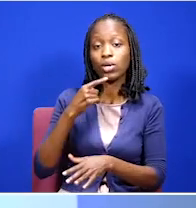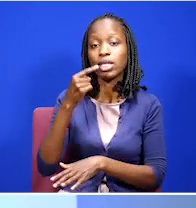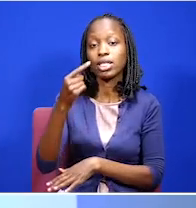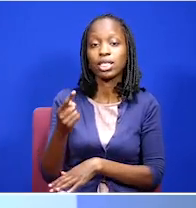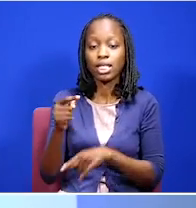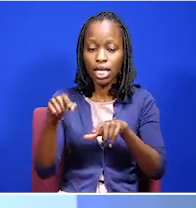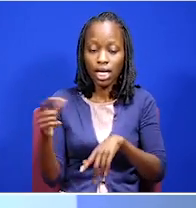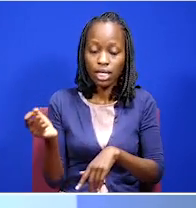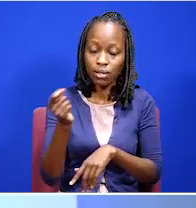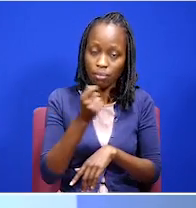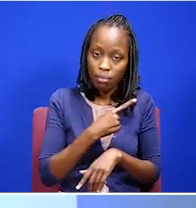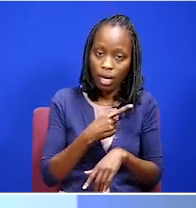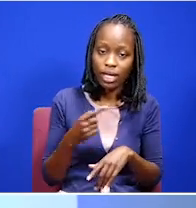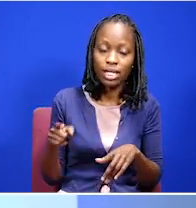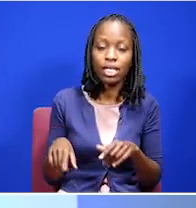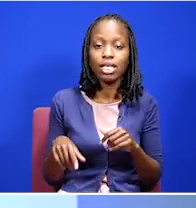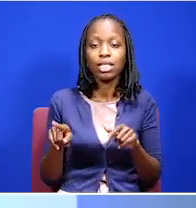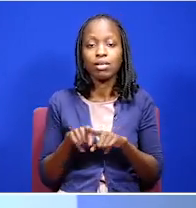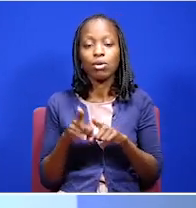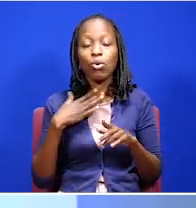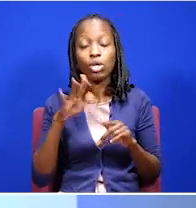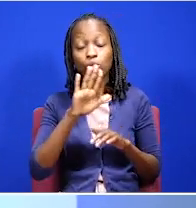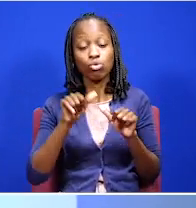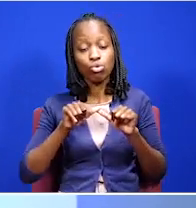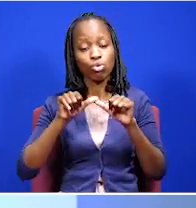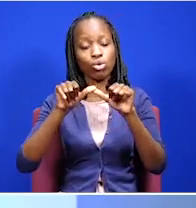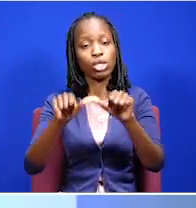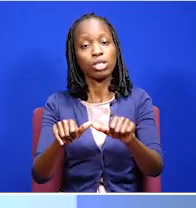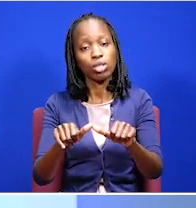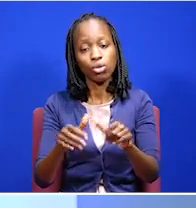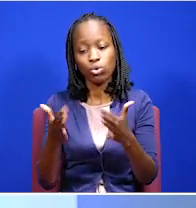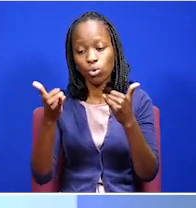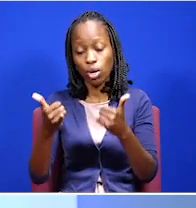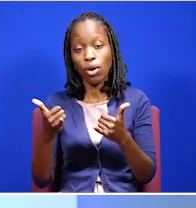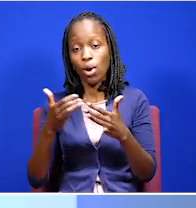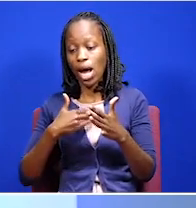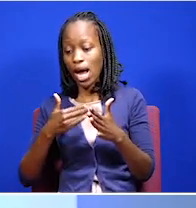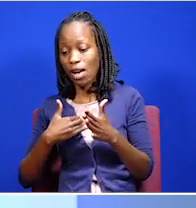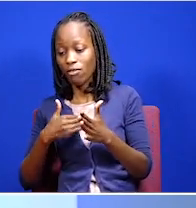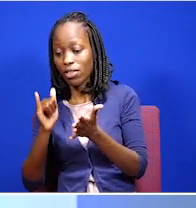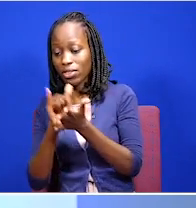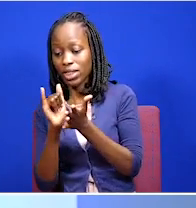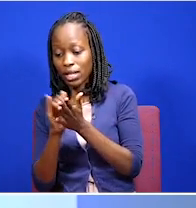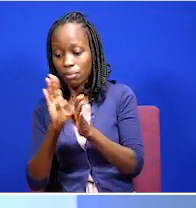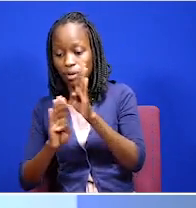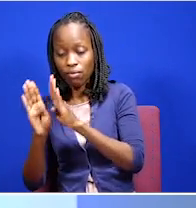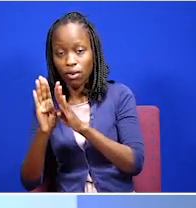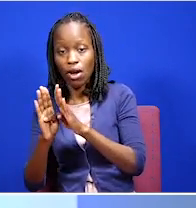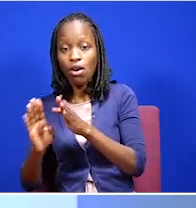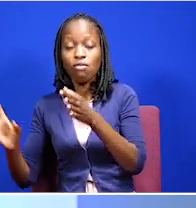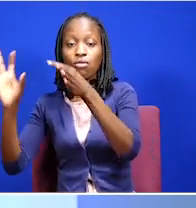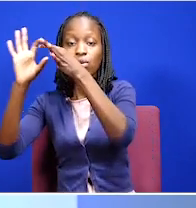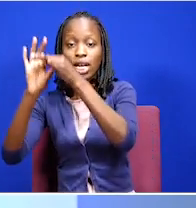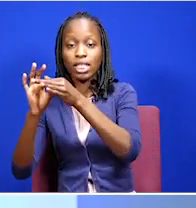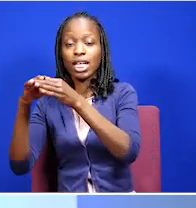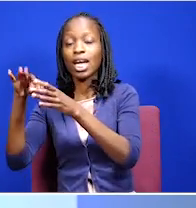an eyewitness that prayer works. And that is why we are saying in this month, we've been saying and want you now to